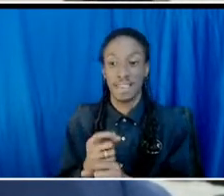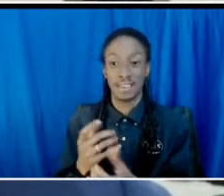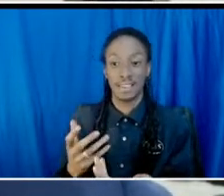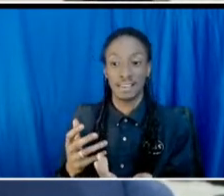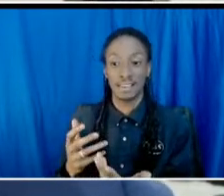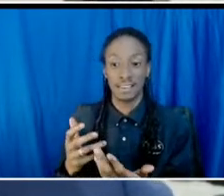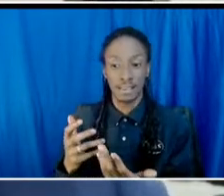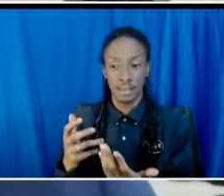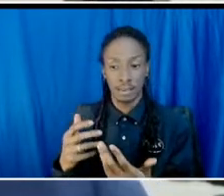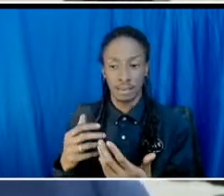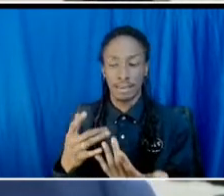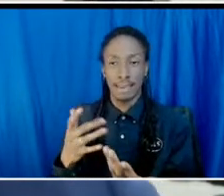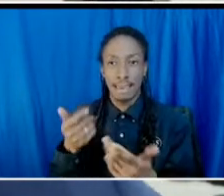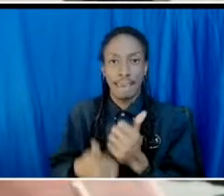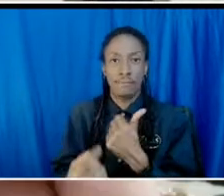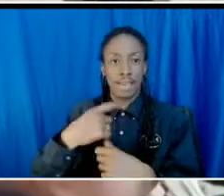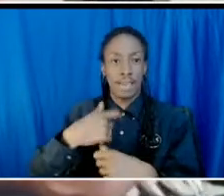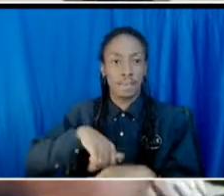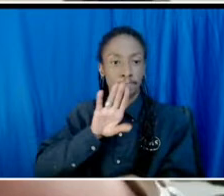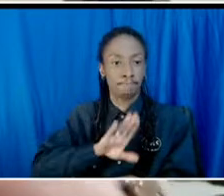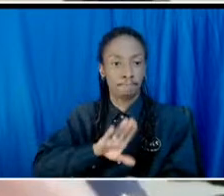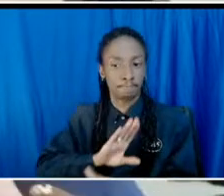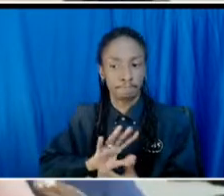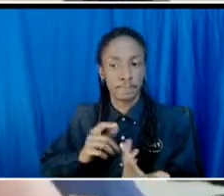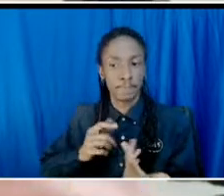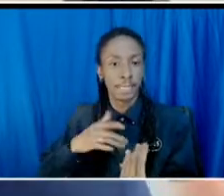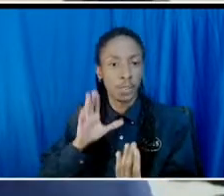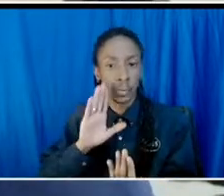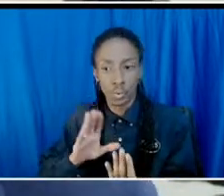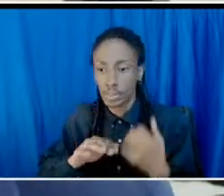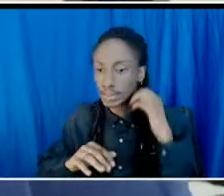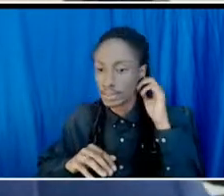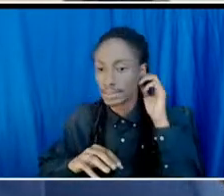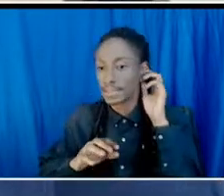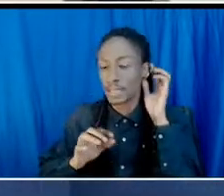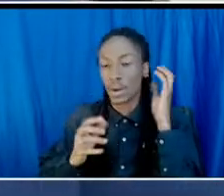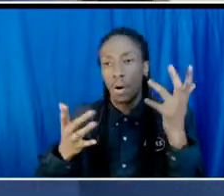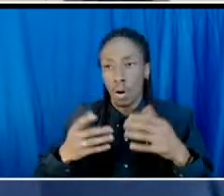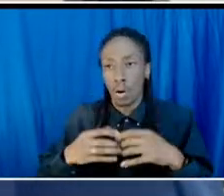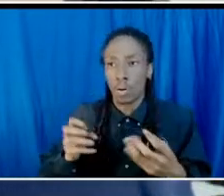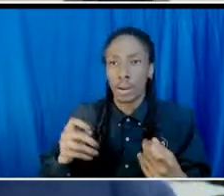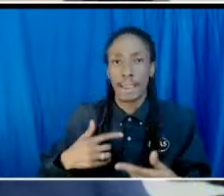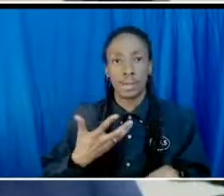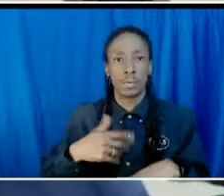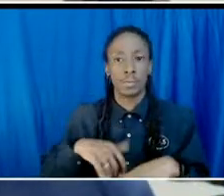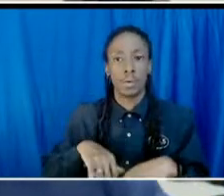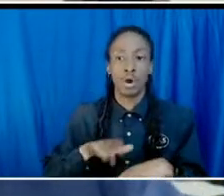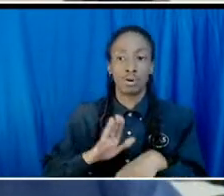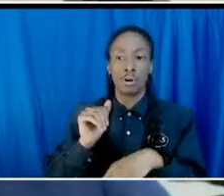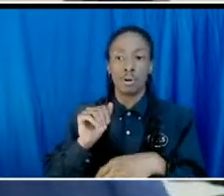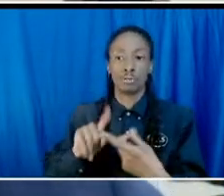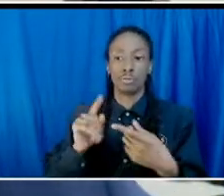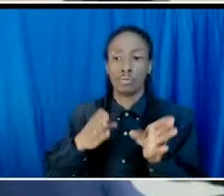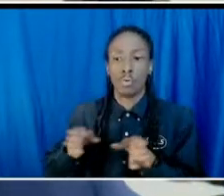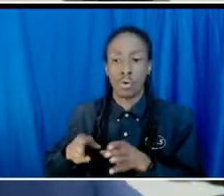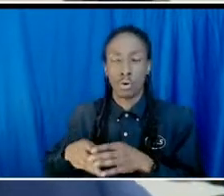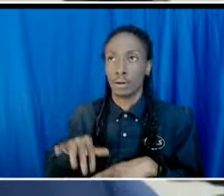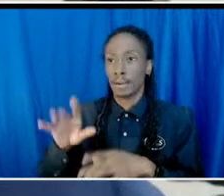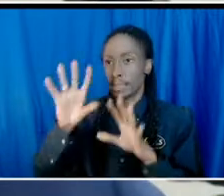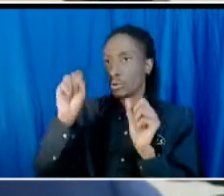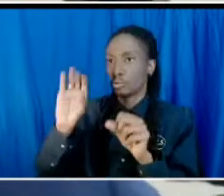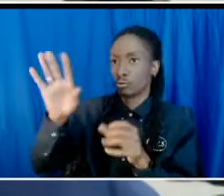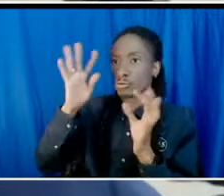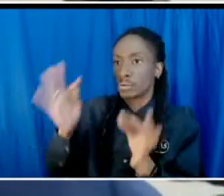head, he would say, like a call to order. The president's your decision. You get the chance to make